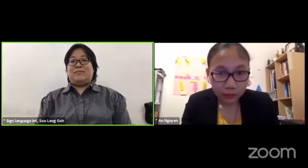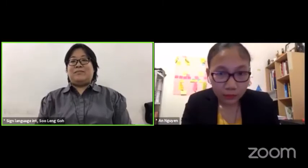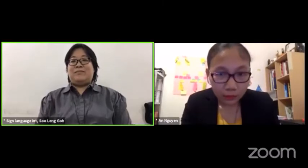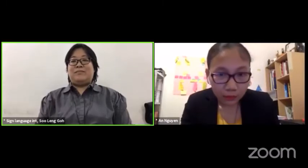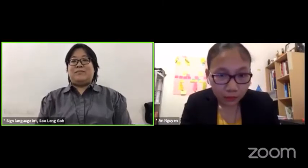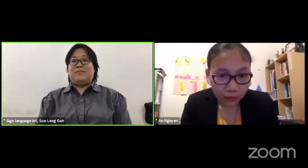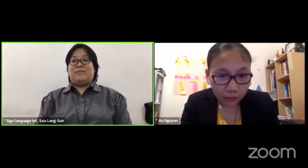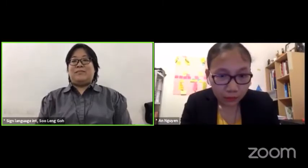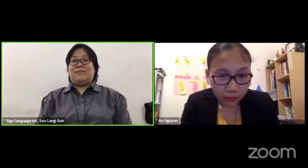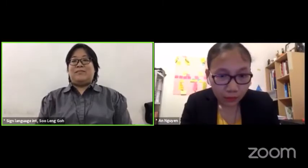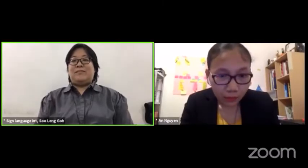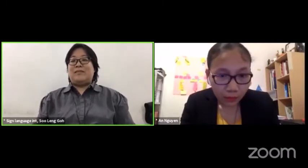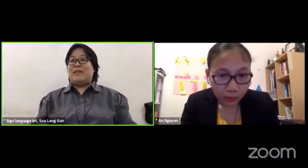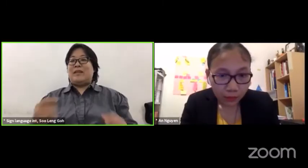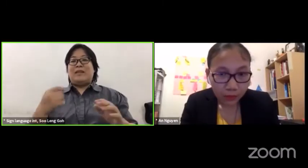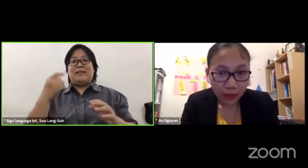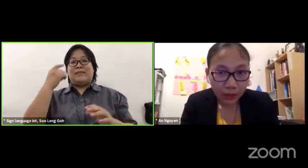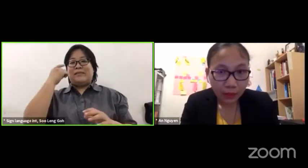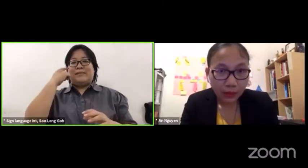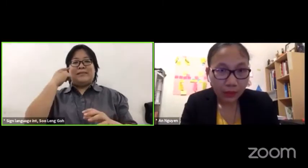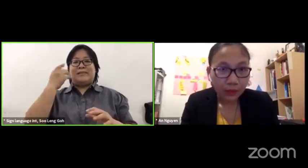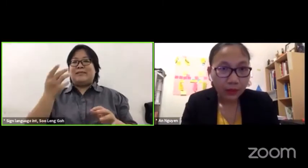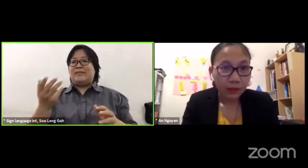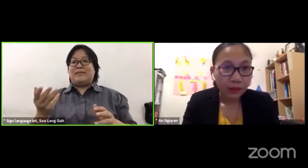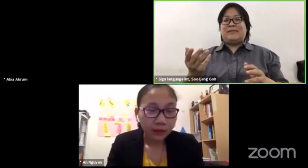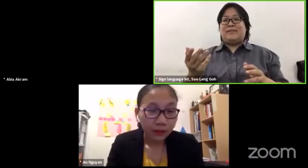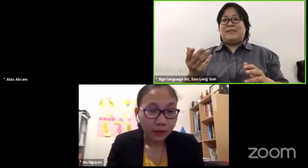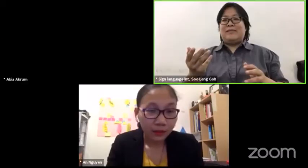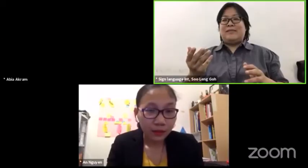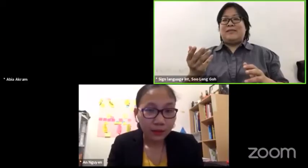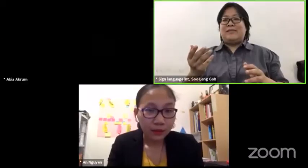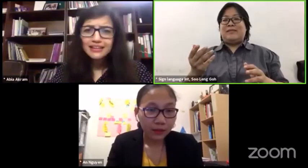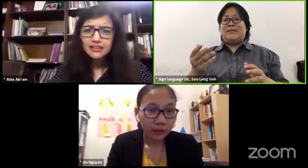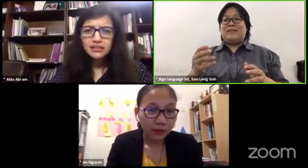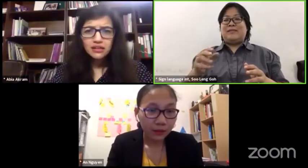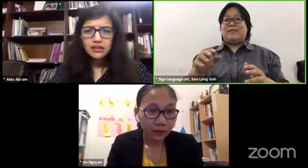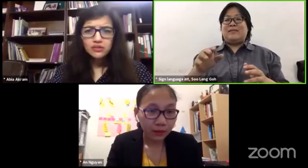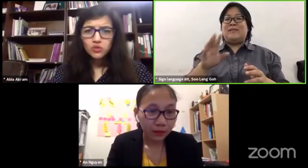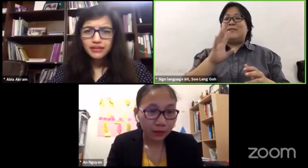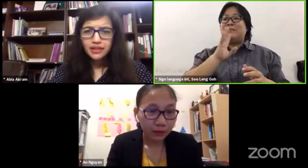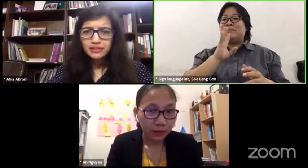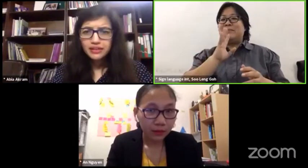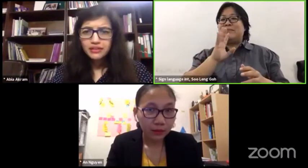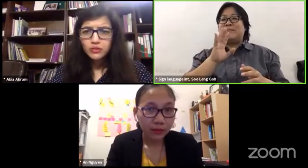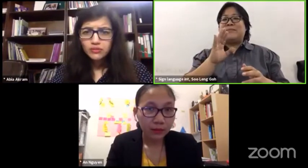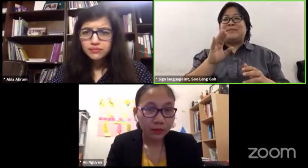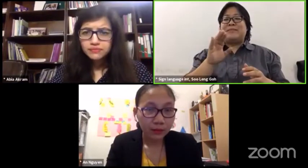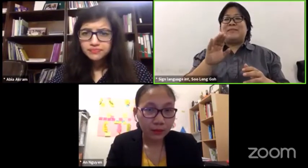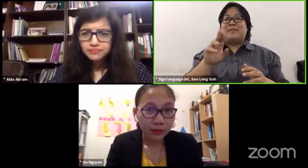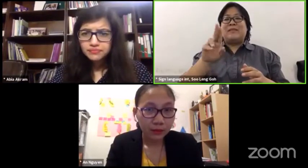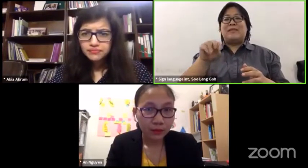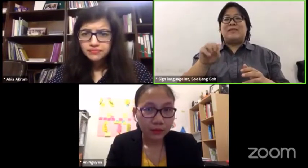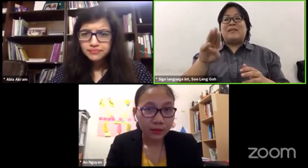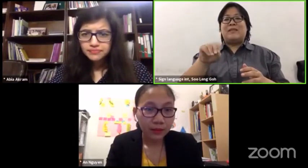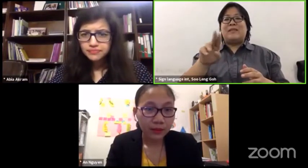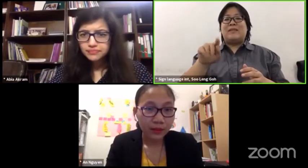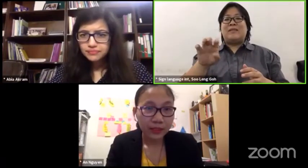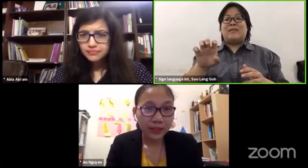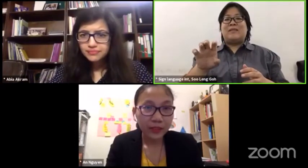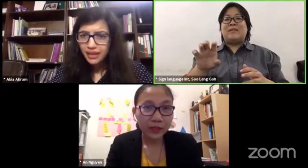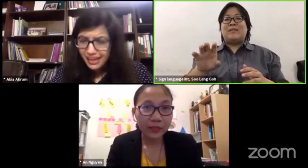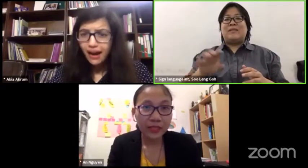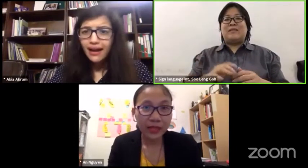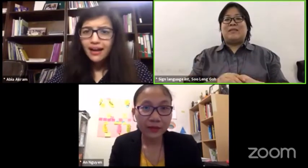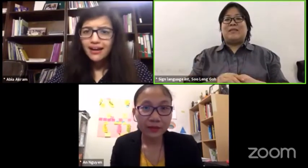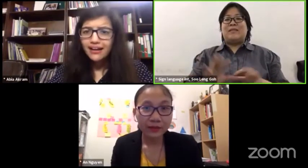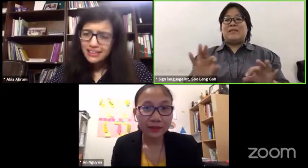Yeah, I think you need to unmute the mic so we can hear you. Can